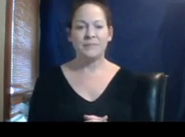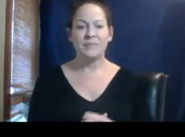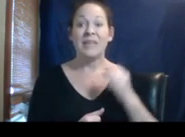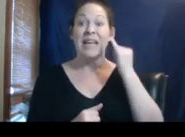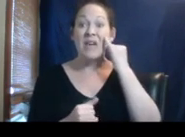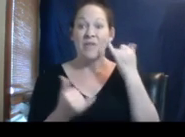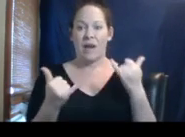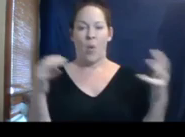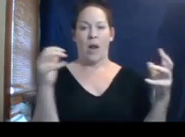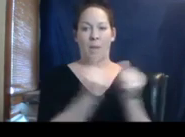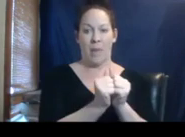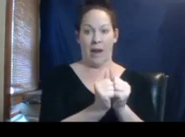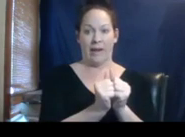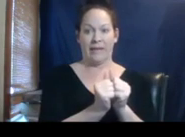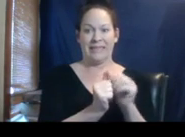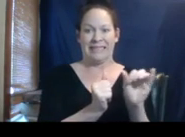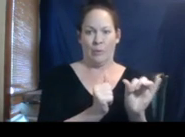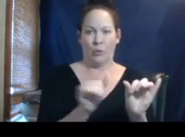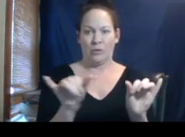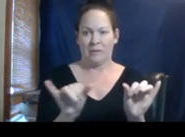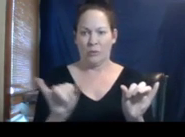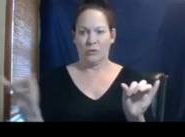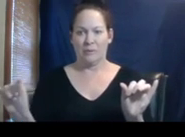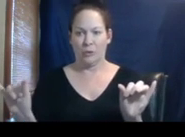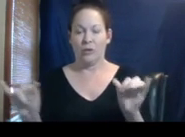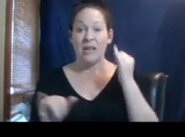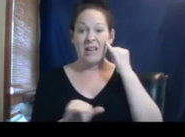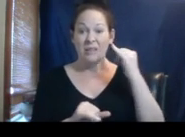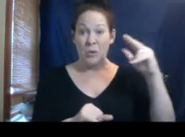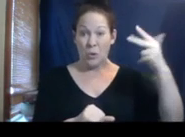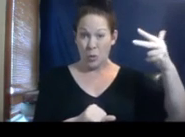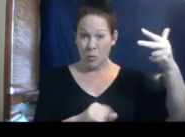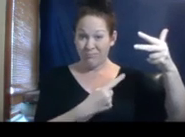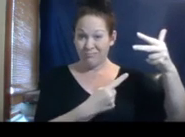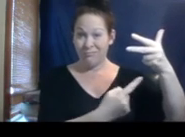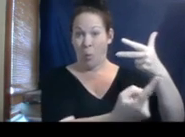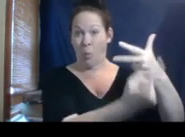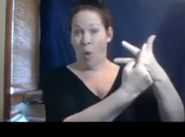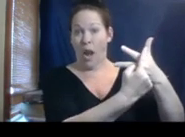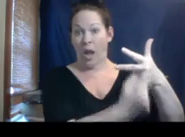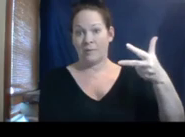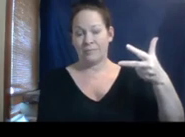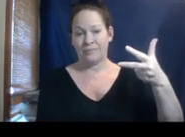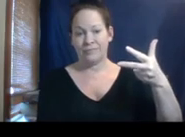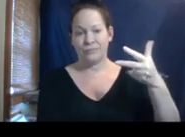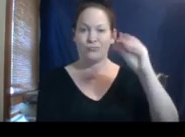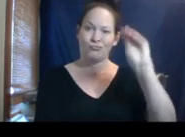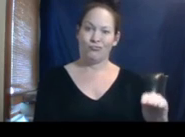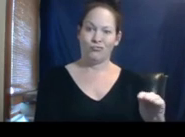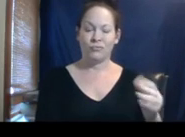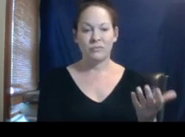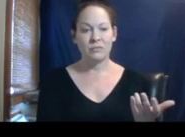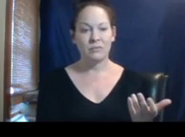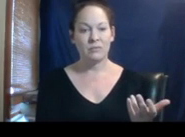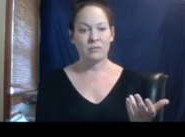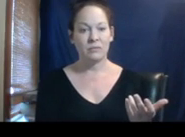terms, I have for my cubes, I only have one thing cubed. So I'll put 5x cubed out